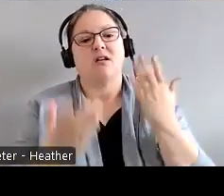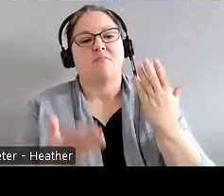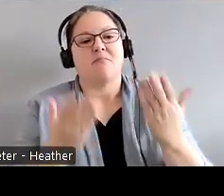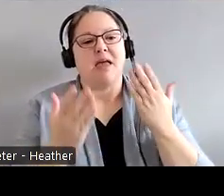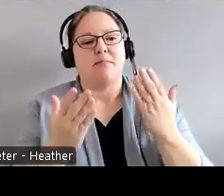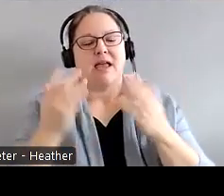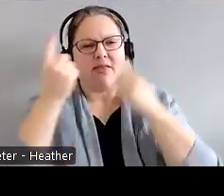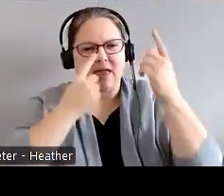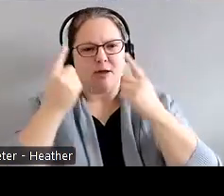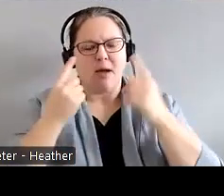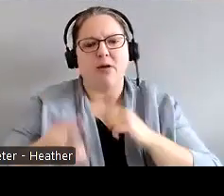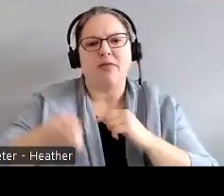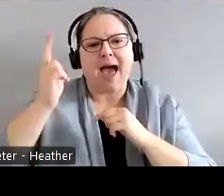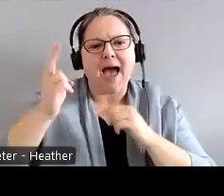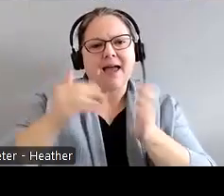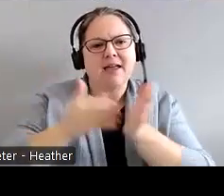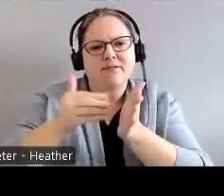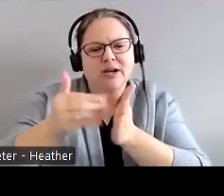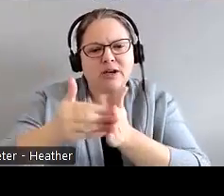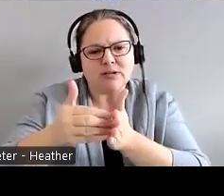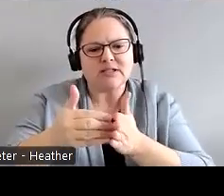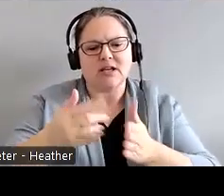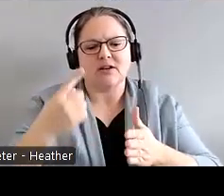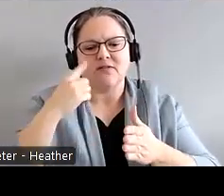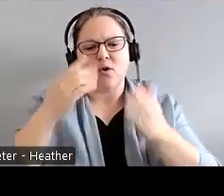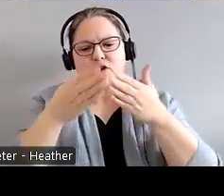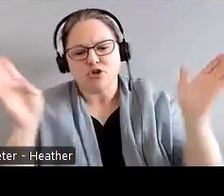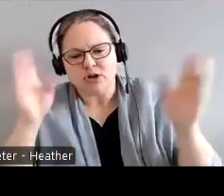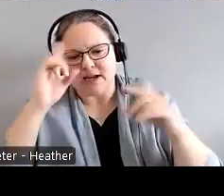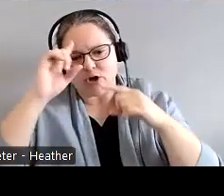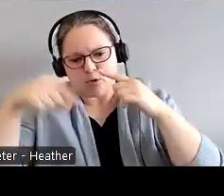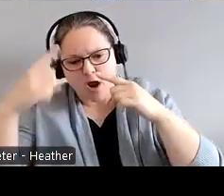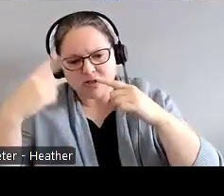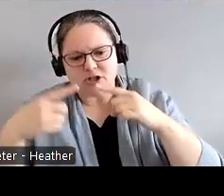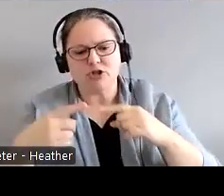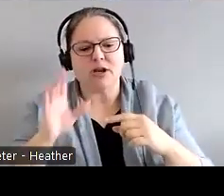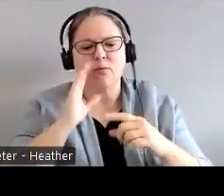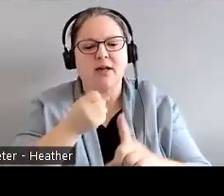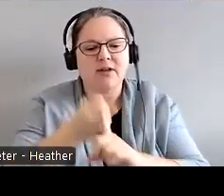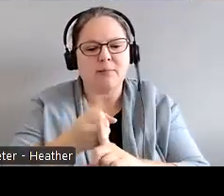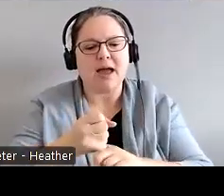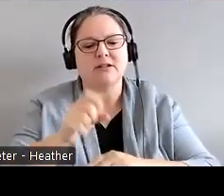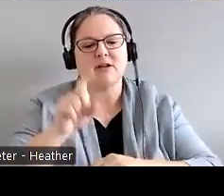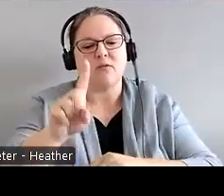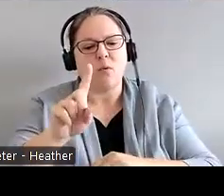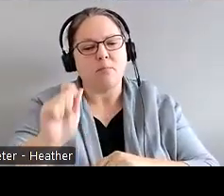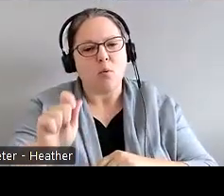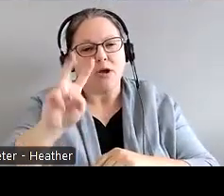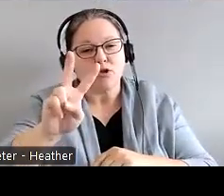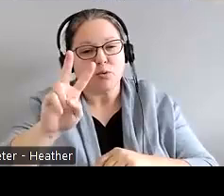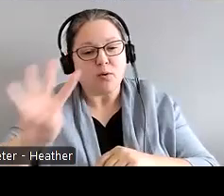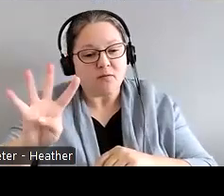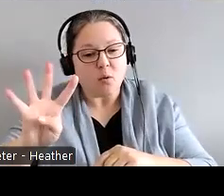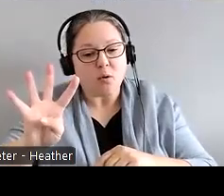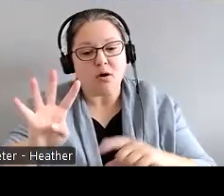frequency, for general cognition, it has an effect size of 1.24, but right dorsolateral